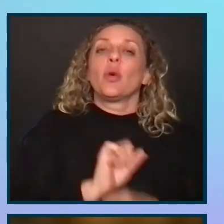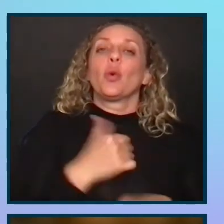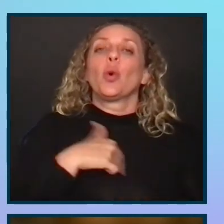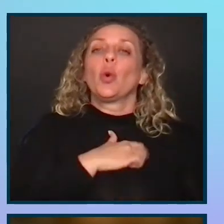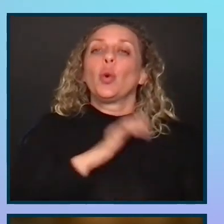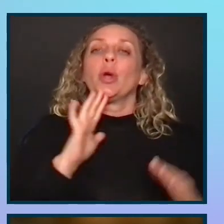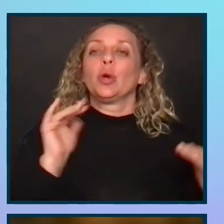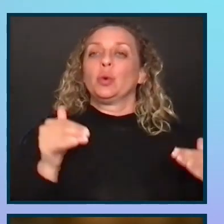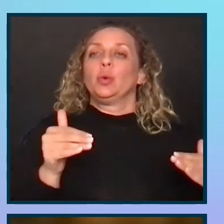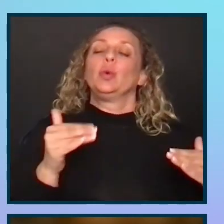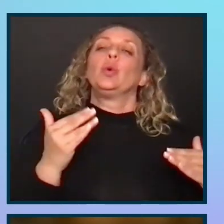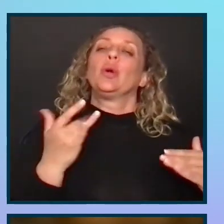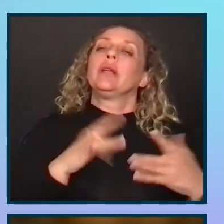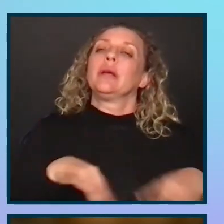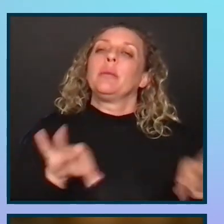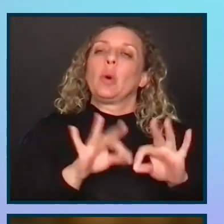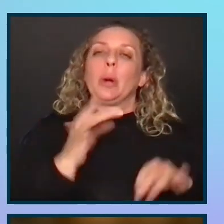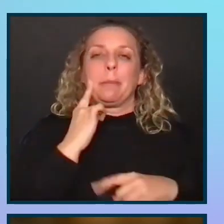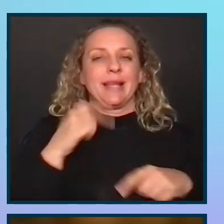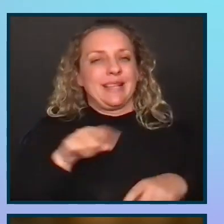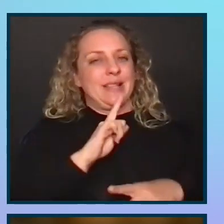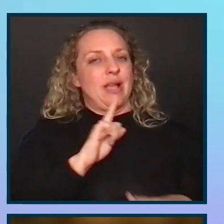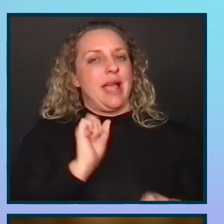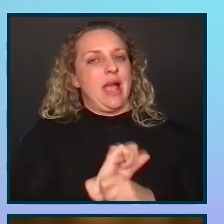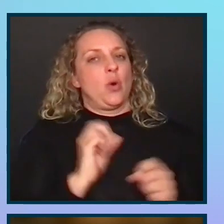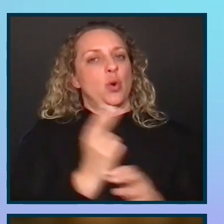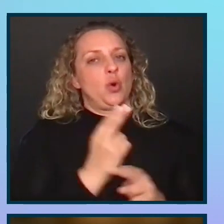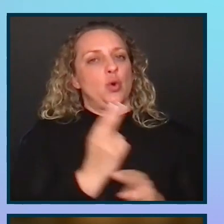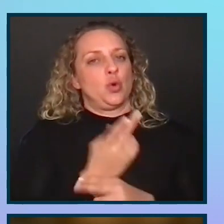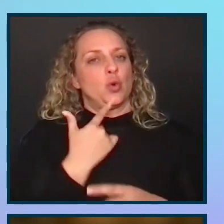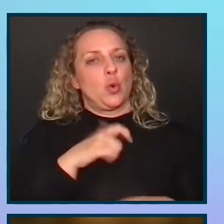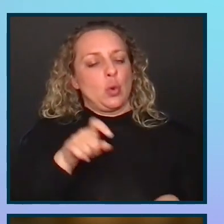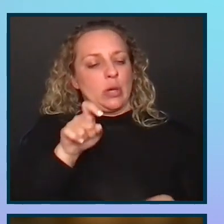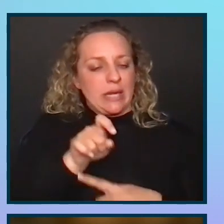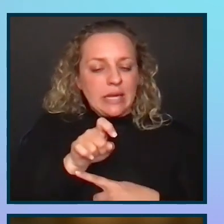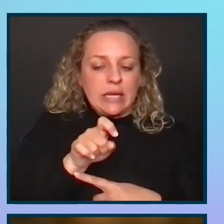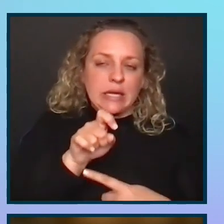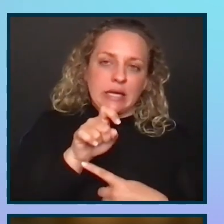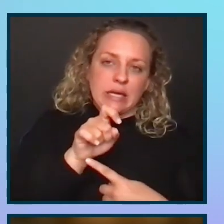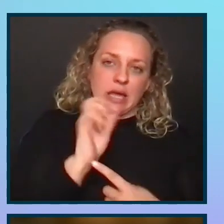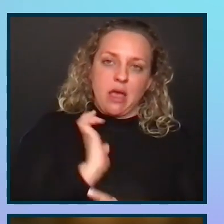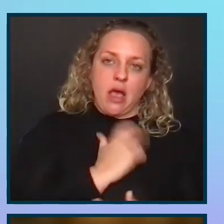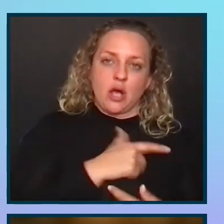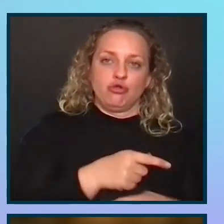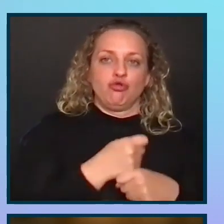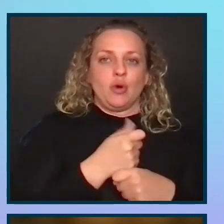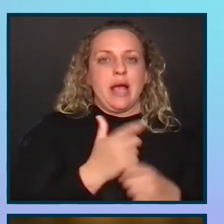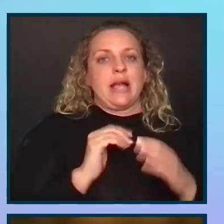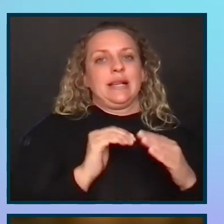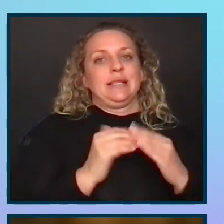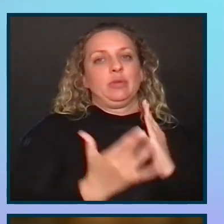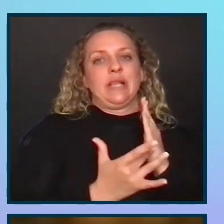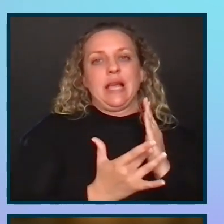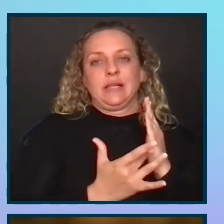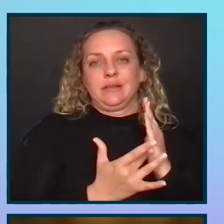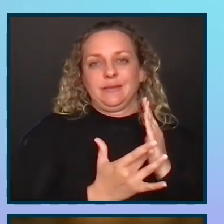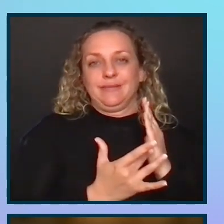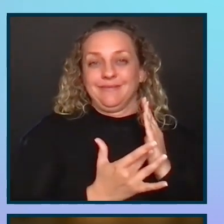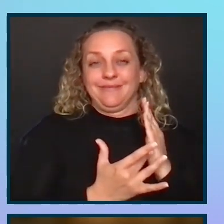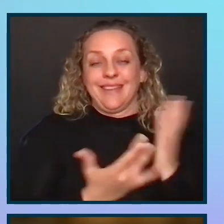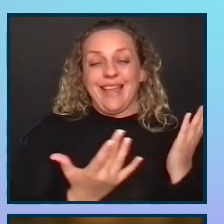we do is important because they're actual users who need us to create accessible tech